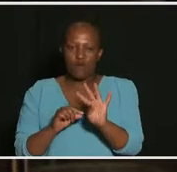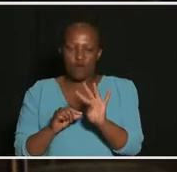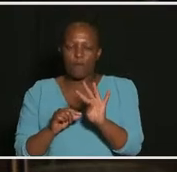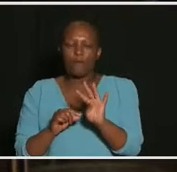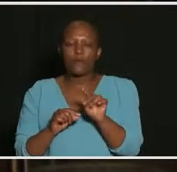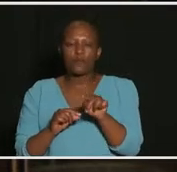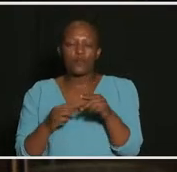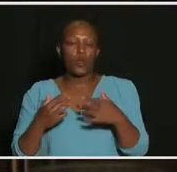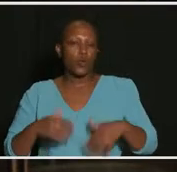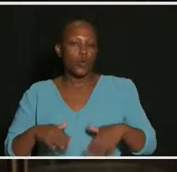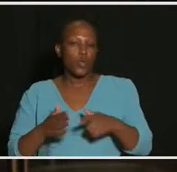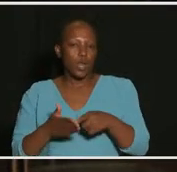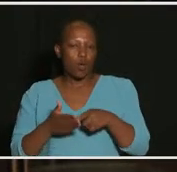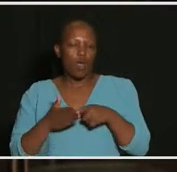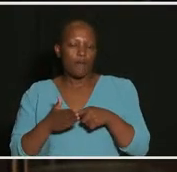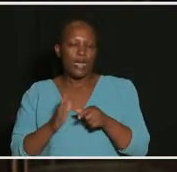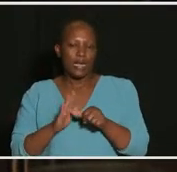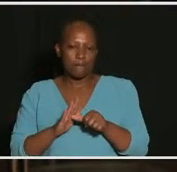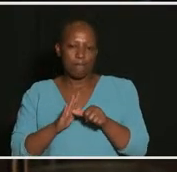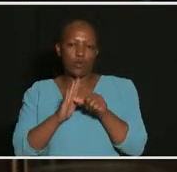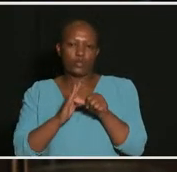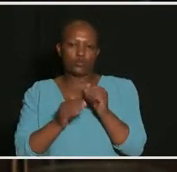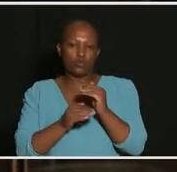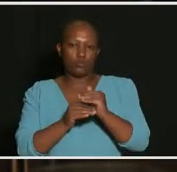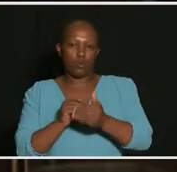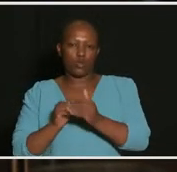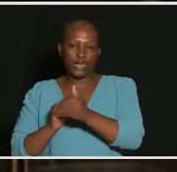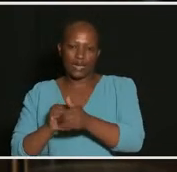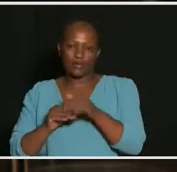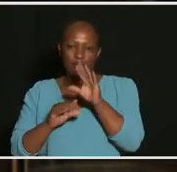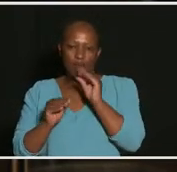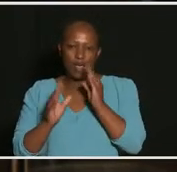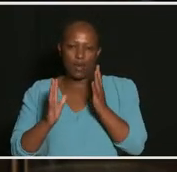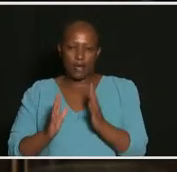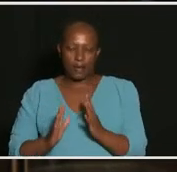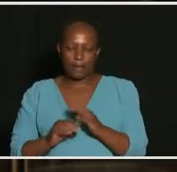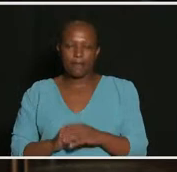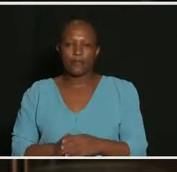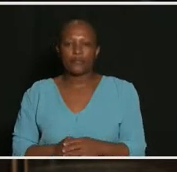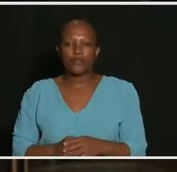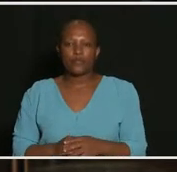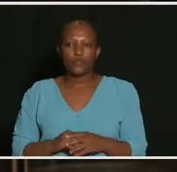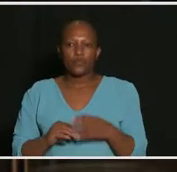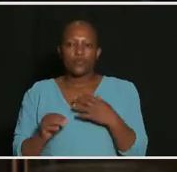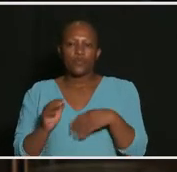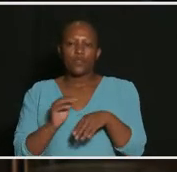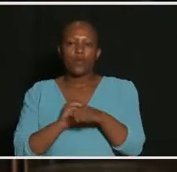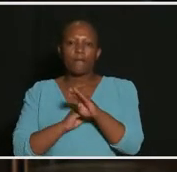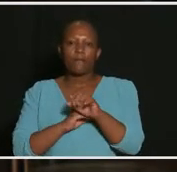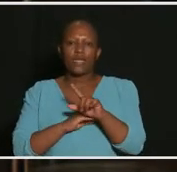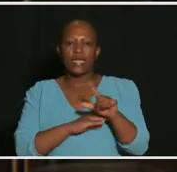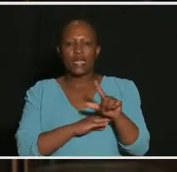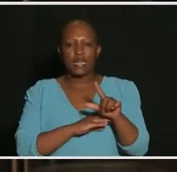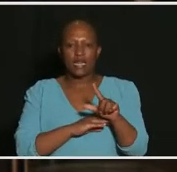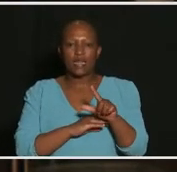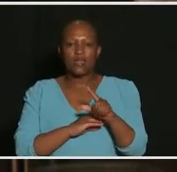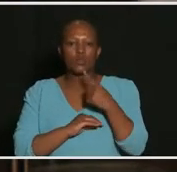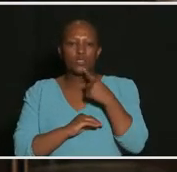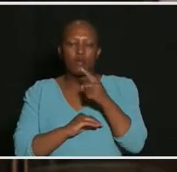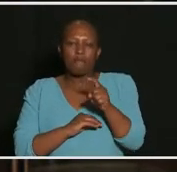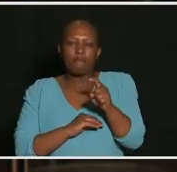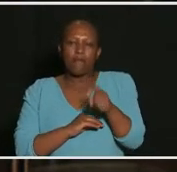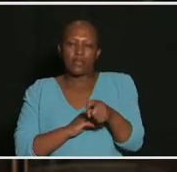requirement is critical to protect donors the bill provides that School attendance is compulsory from crit R